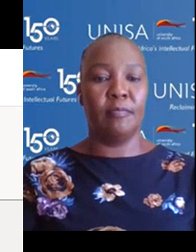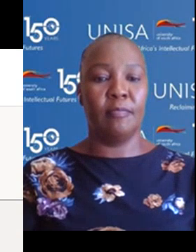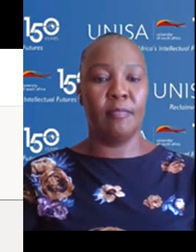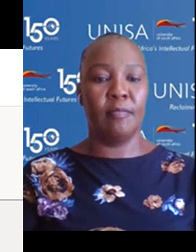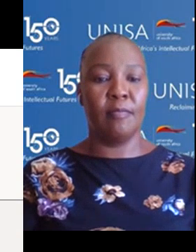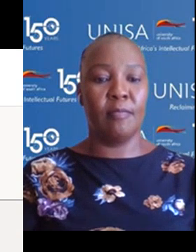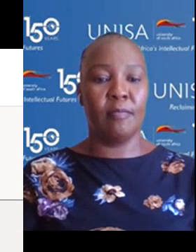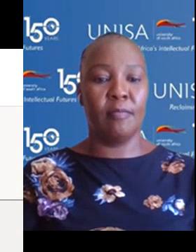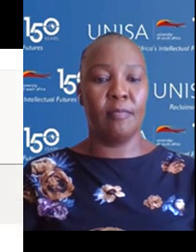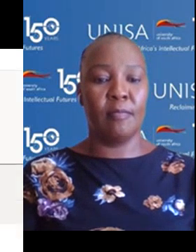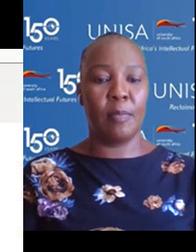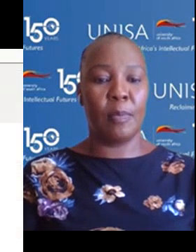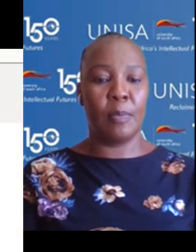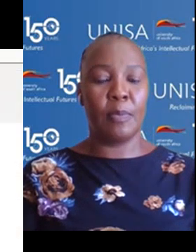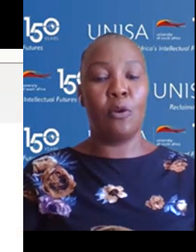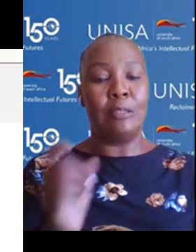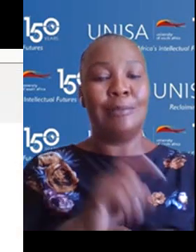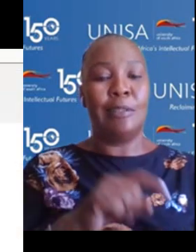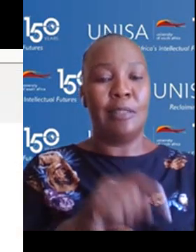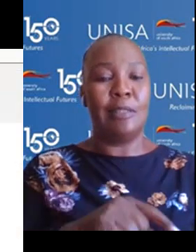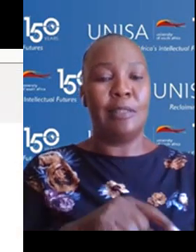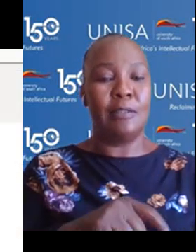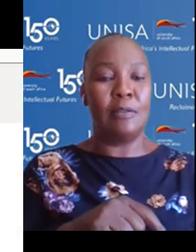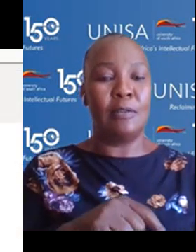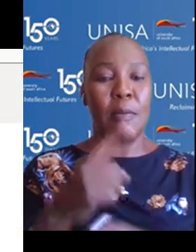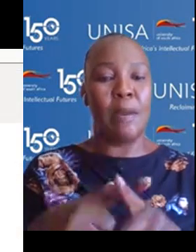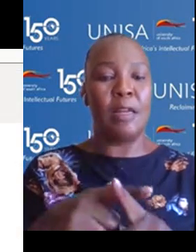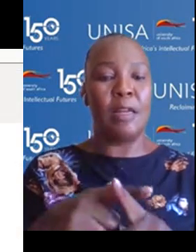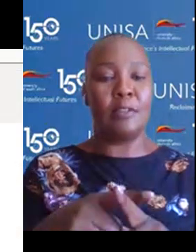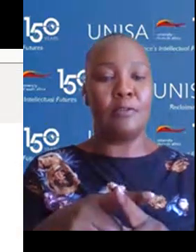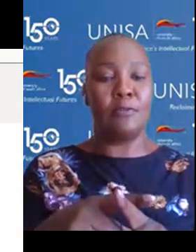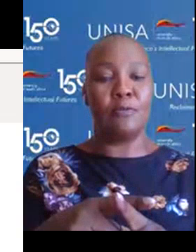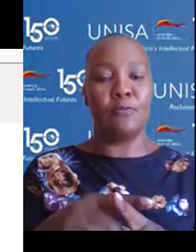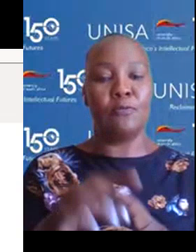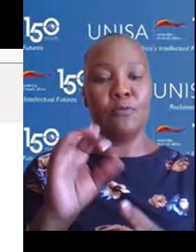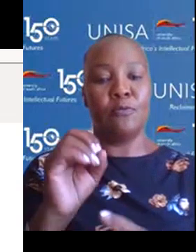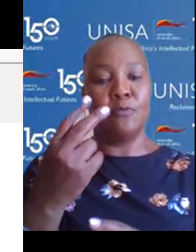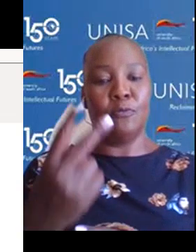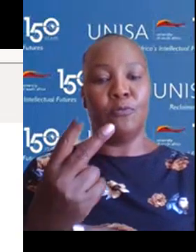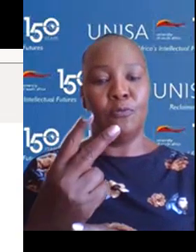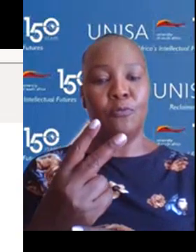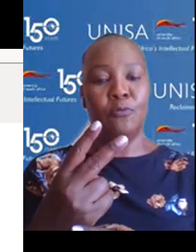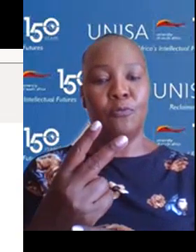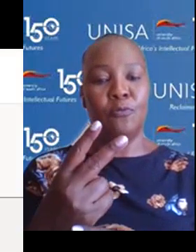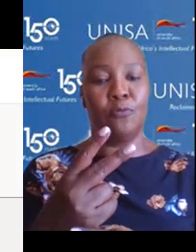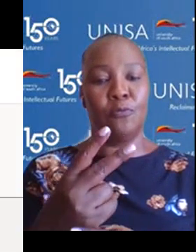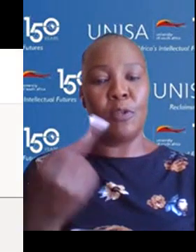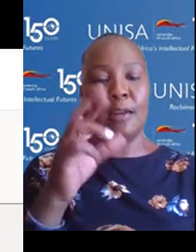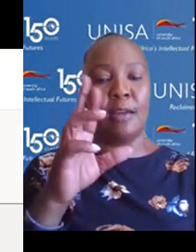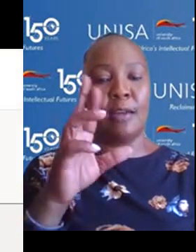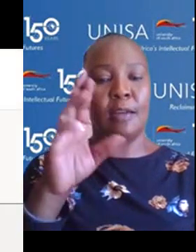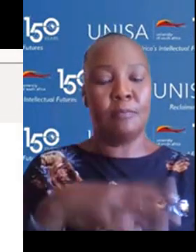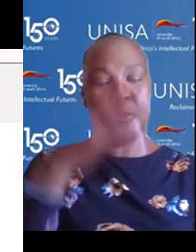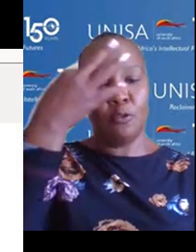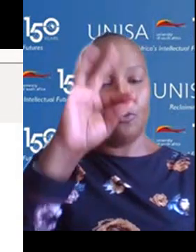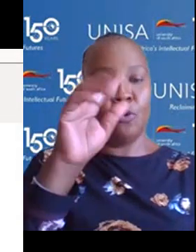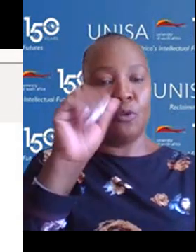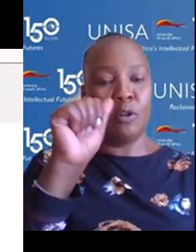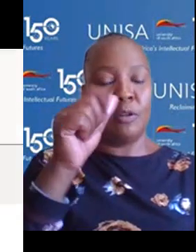And then also your time zone will be +2 Harare Pretoria. So just make sure you got these settings set